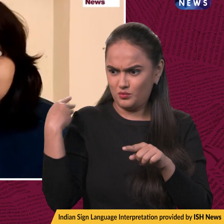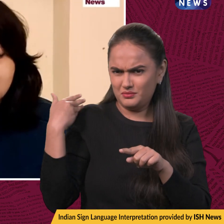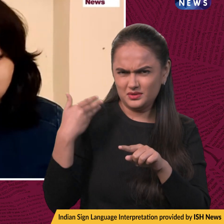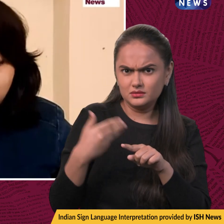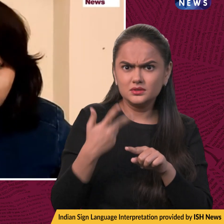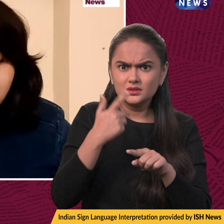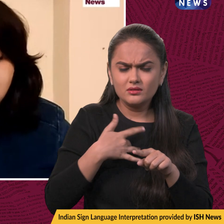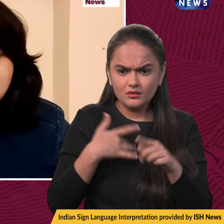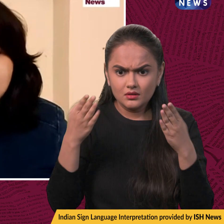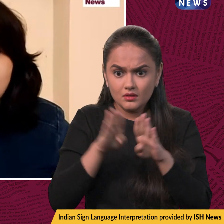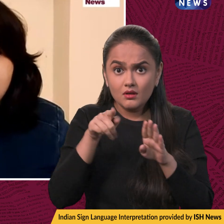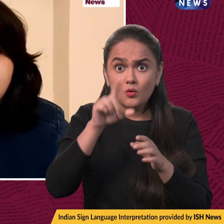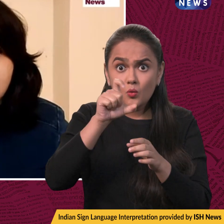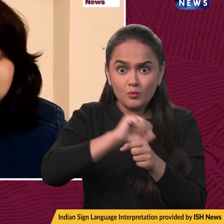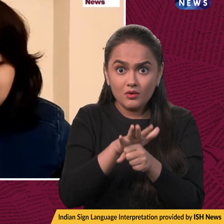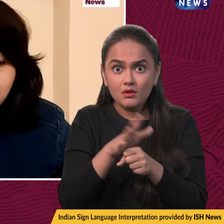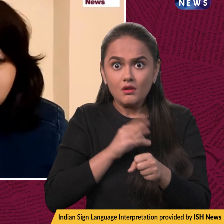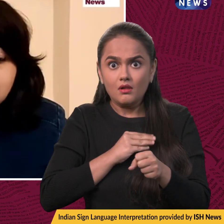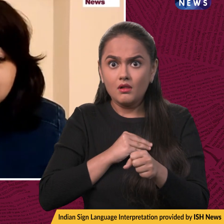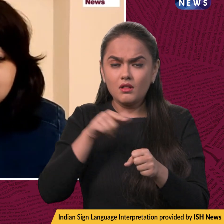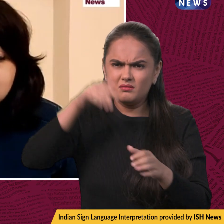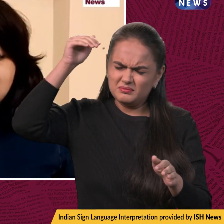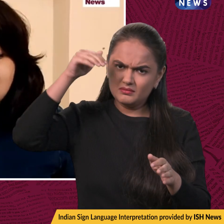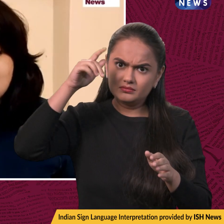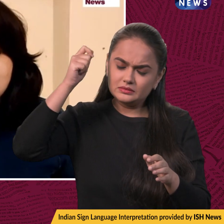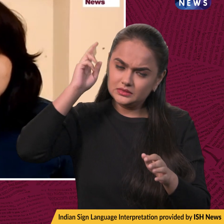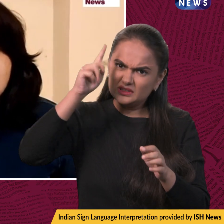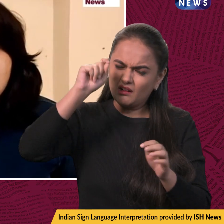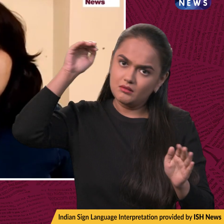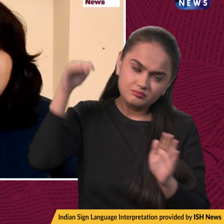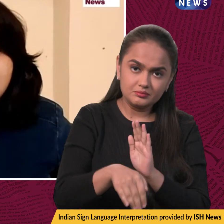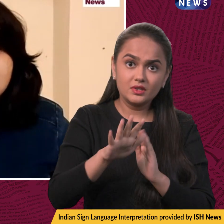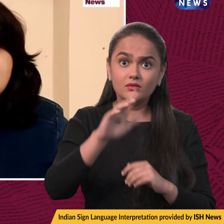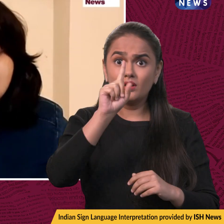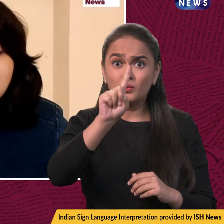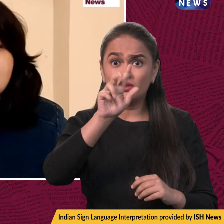4-month closing low amid Omicron scare. Now, the Sensex fell as much as